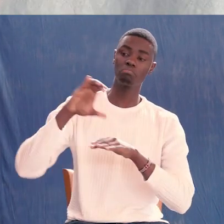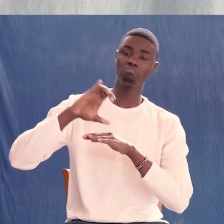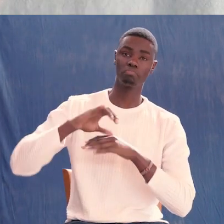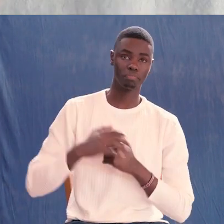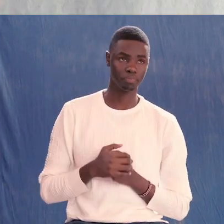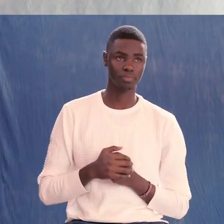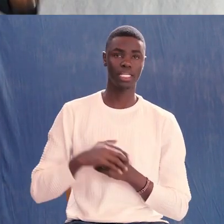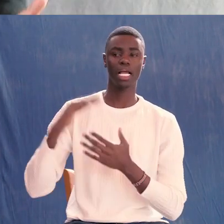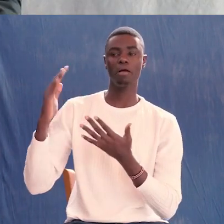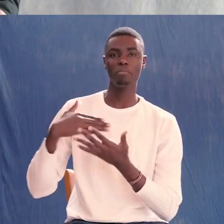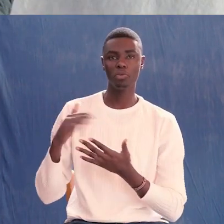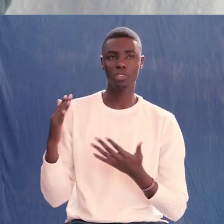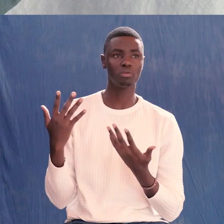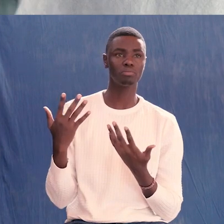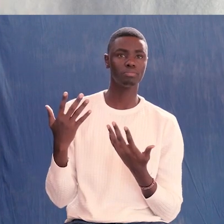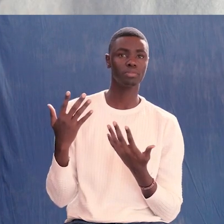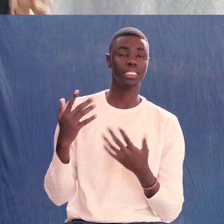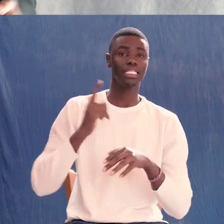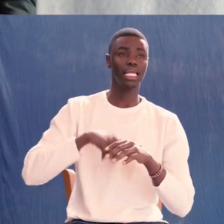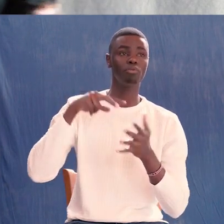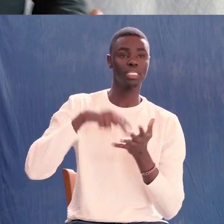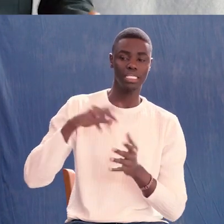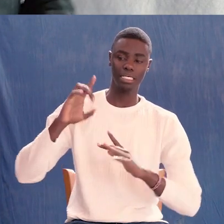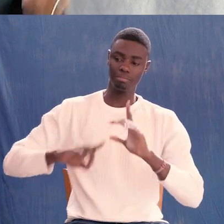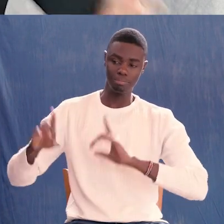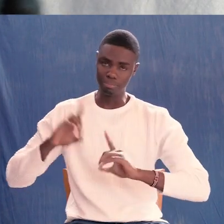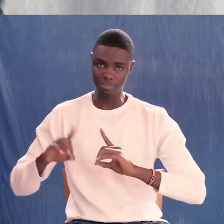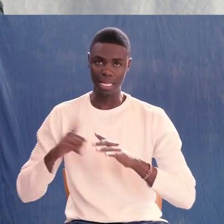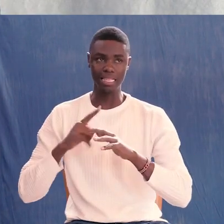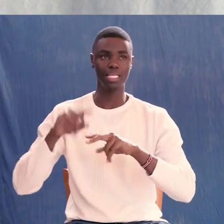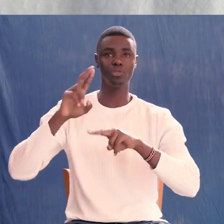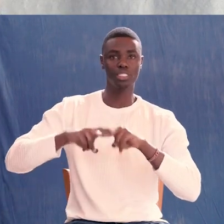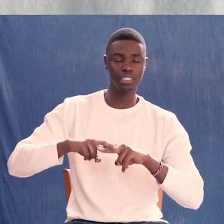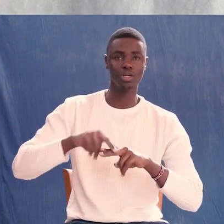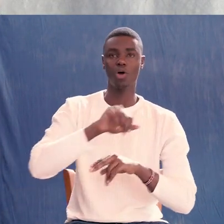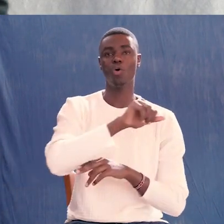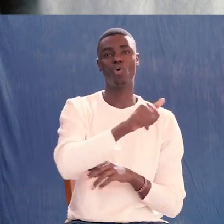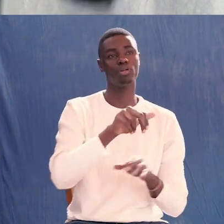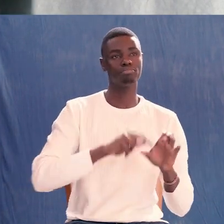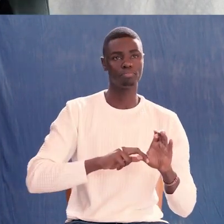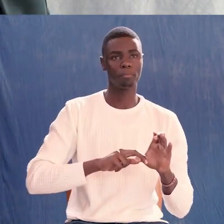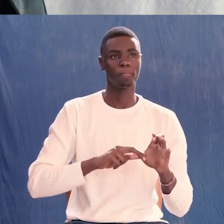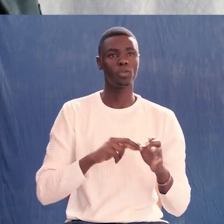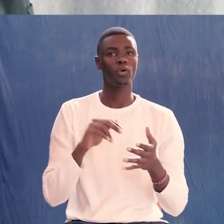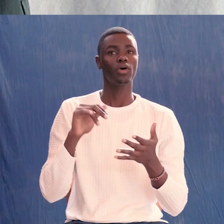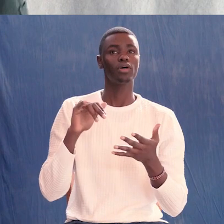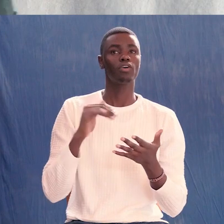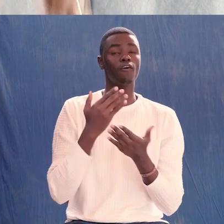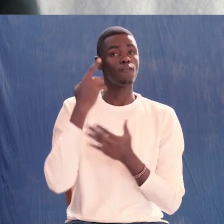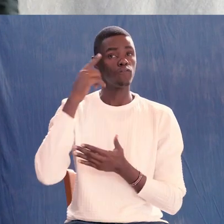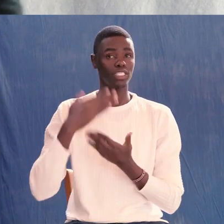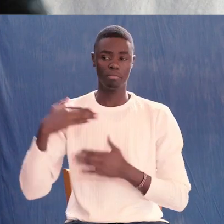You know, musical chairs where you stand up, you dance, and then you sit on the next chair. It's kind of like for some